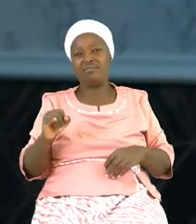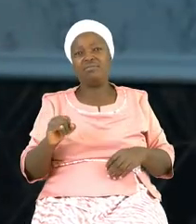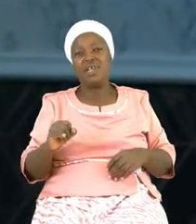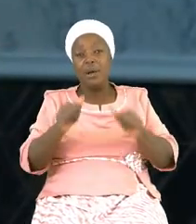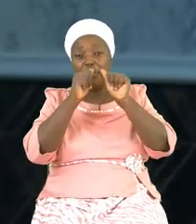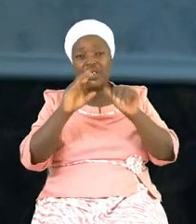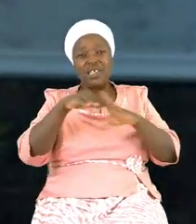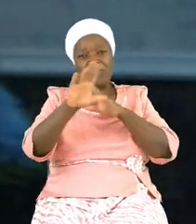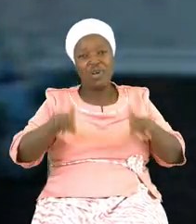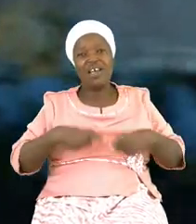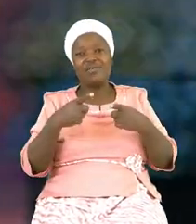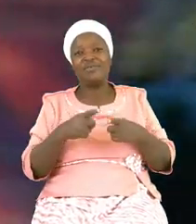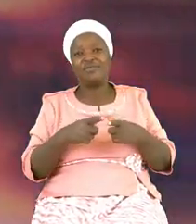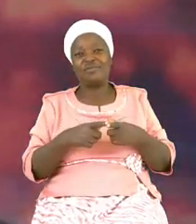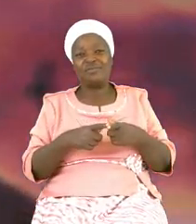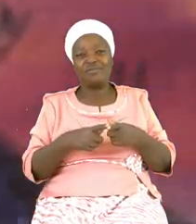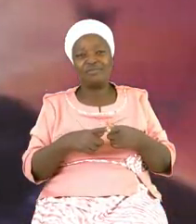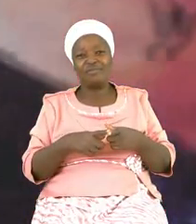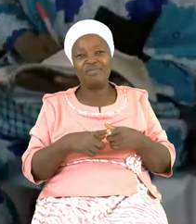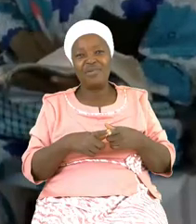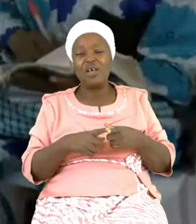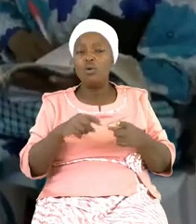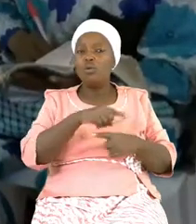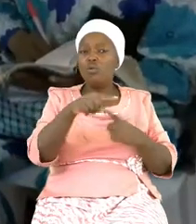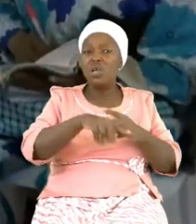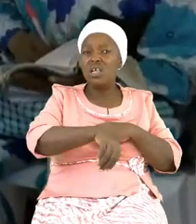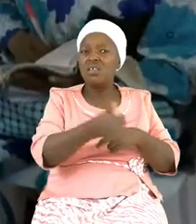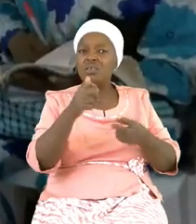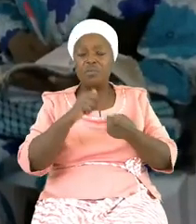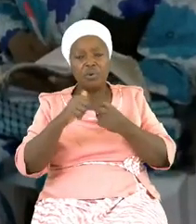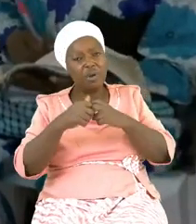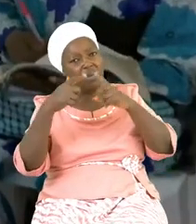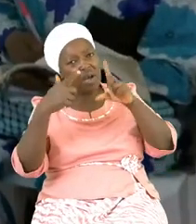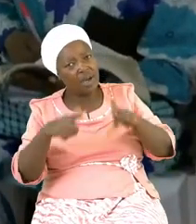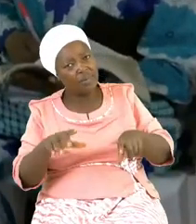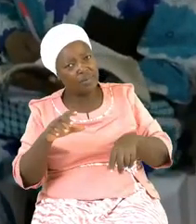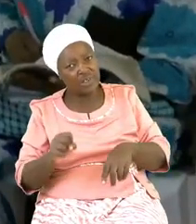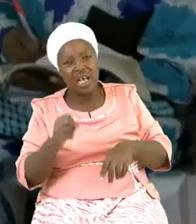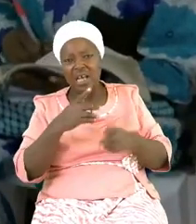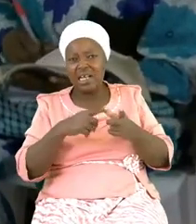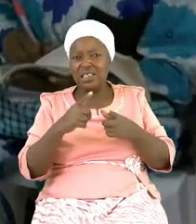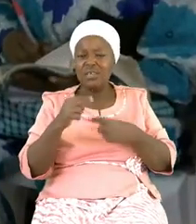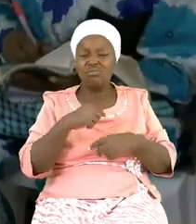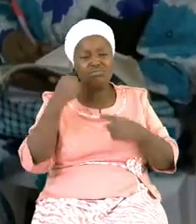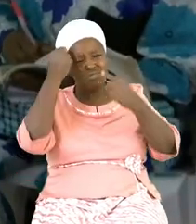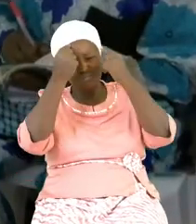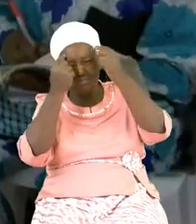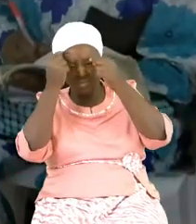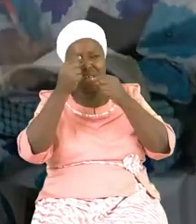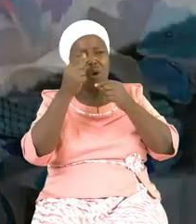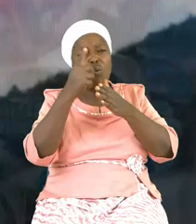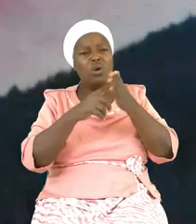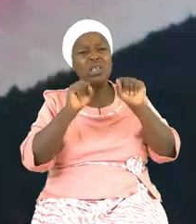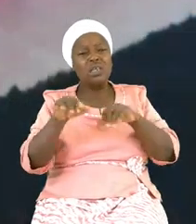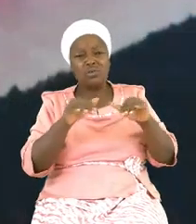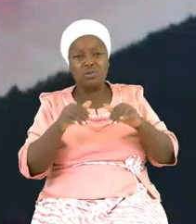life. Amen. When any problem happens, and then you wonder, what should I look at what this